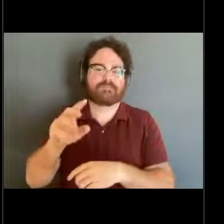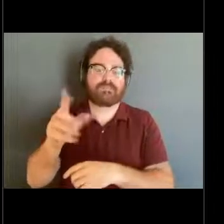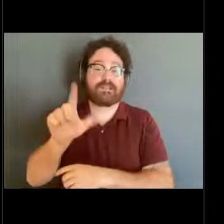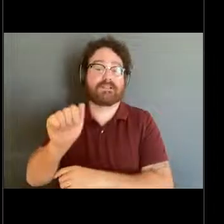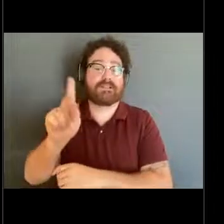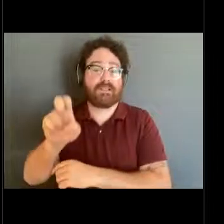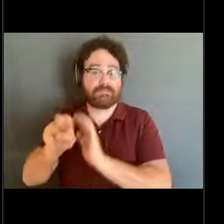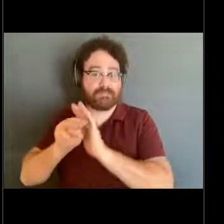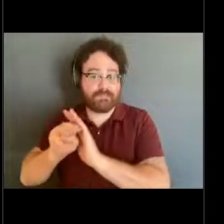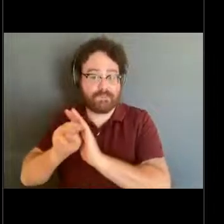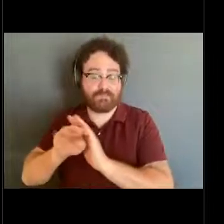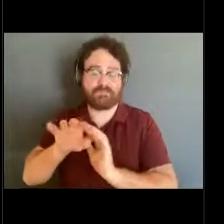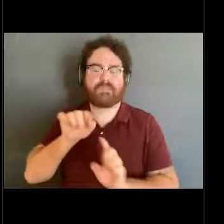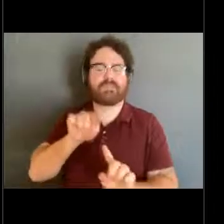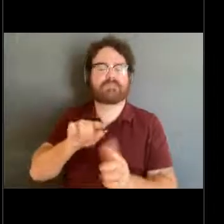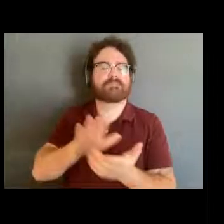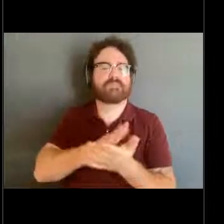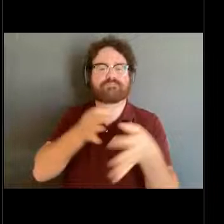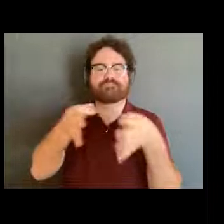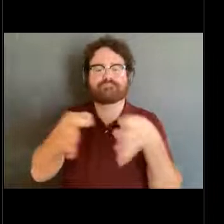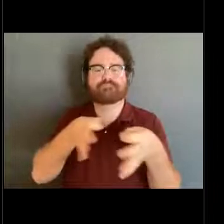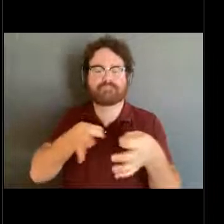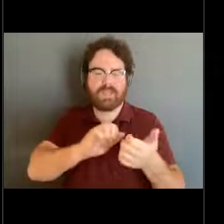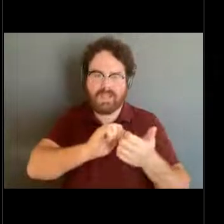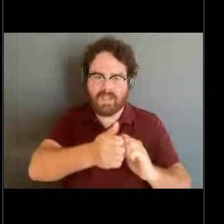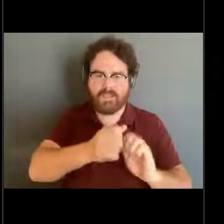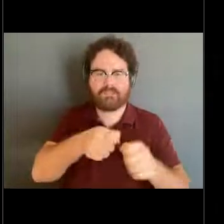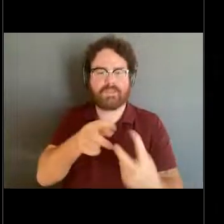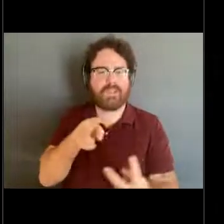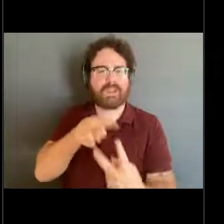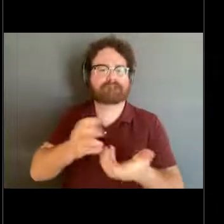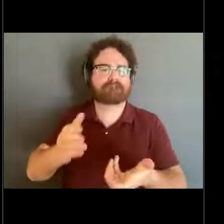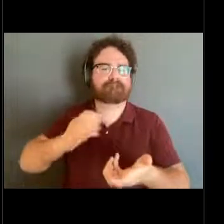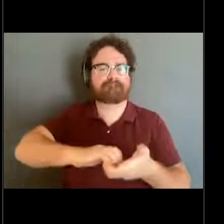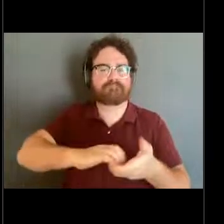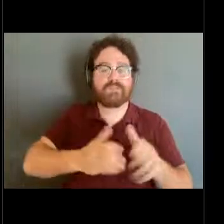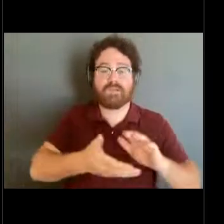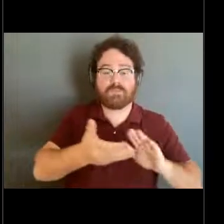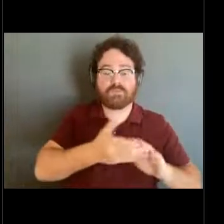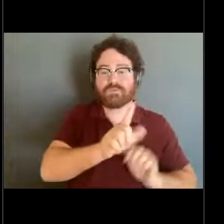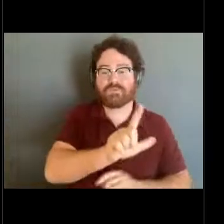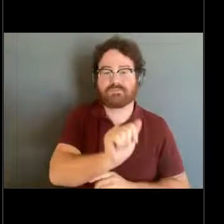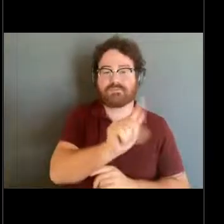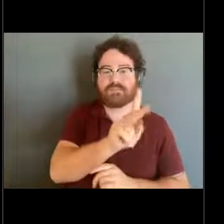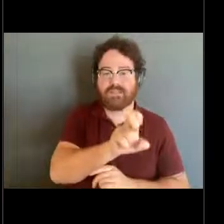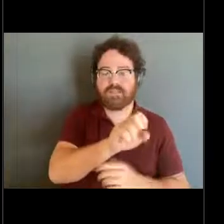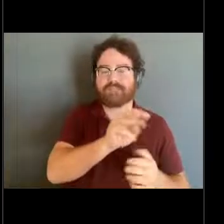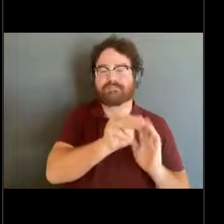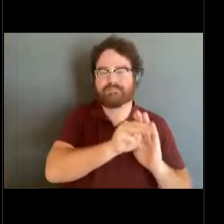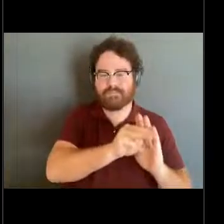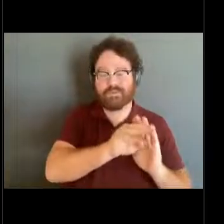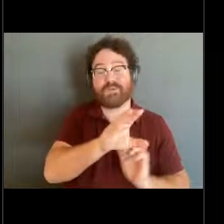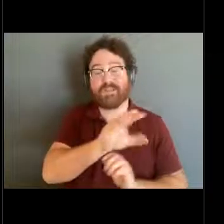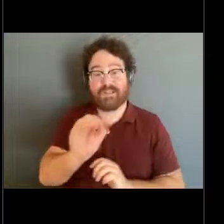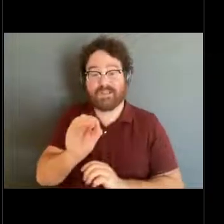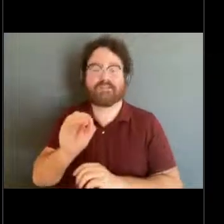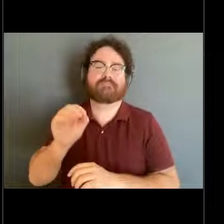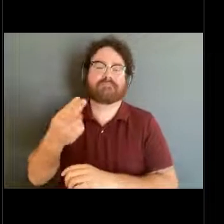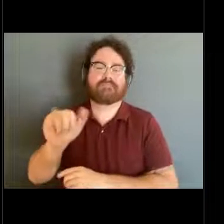how to couple operational weather models and operational hydrodynamic and lake ice